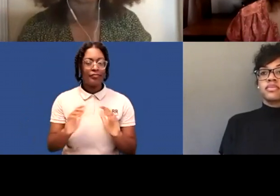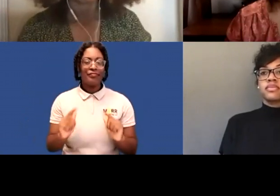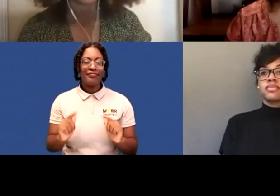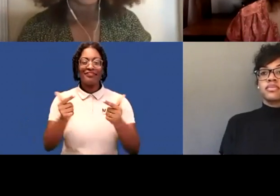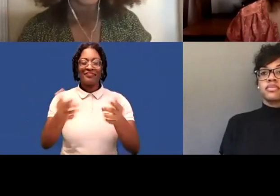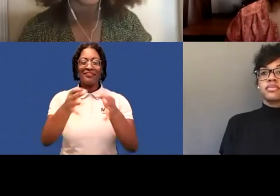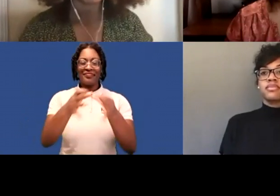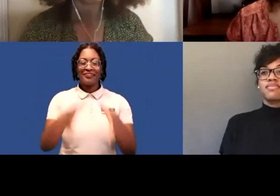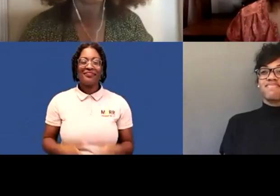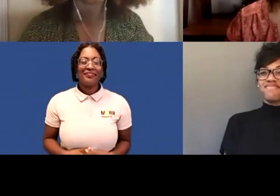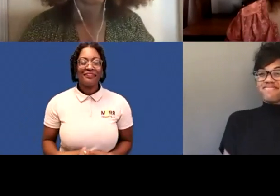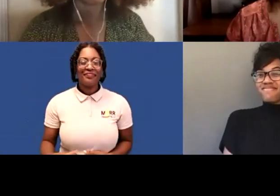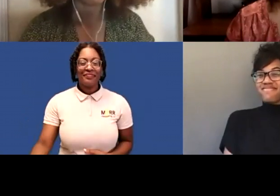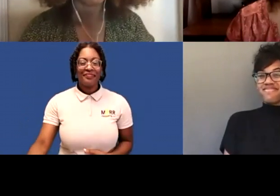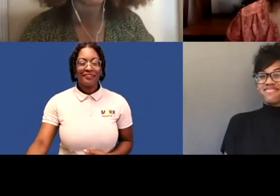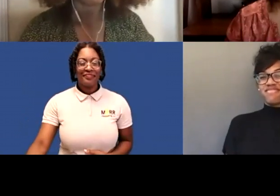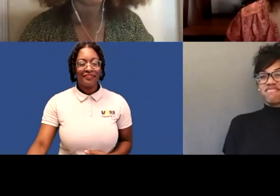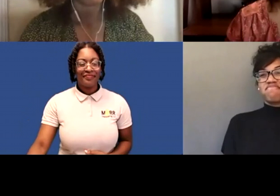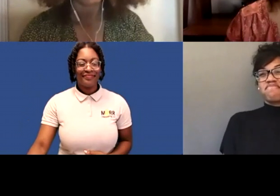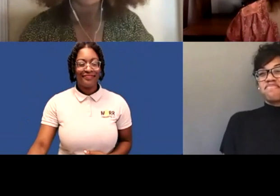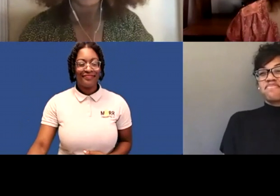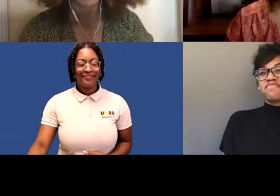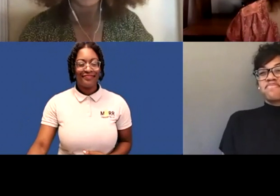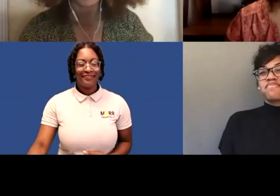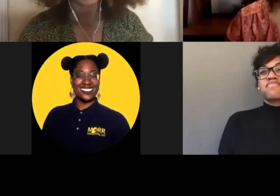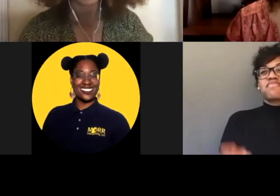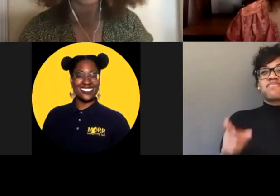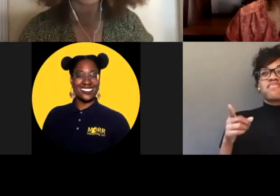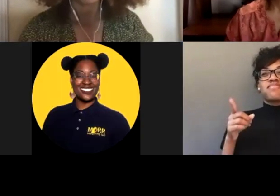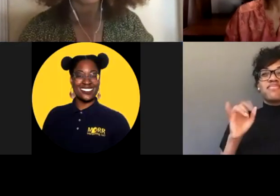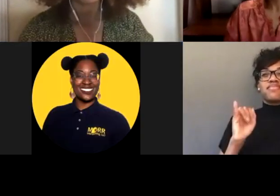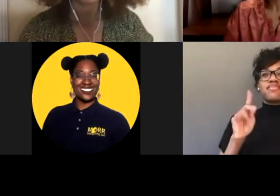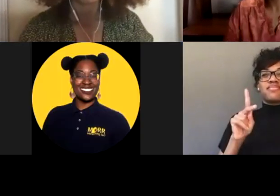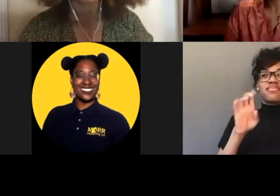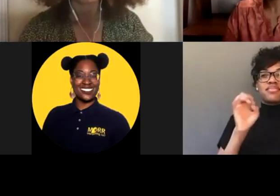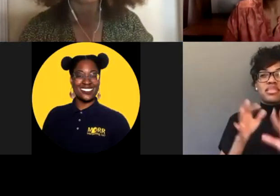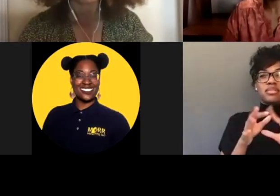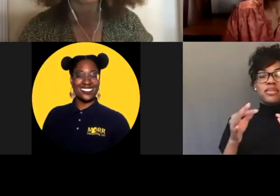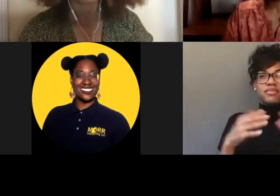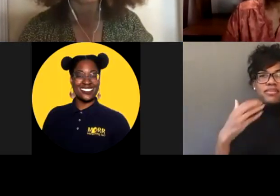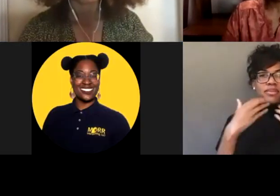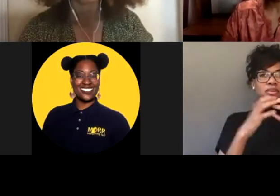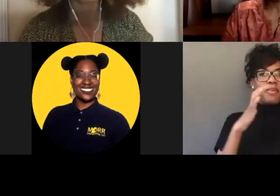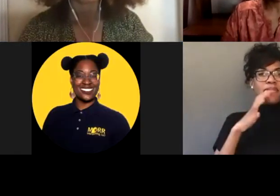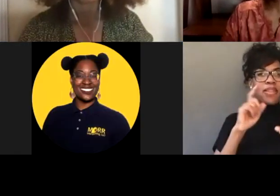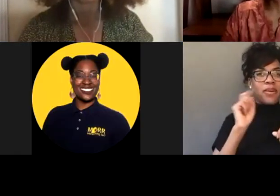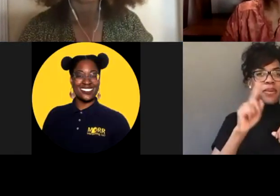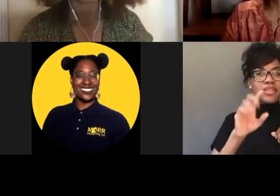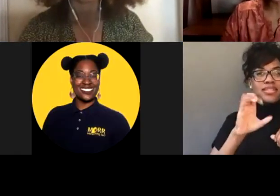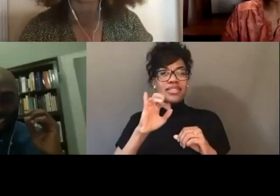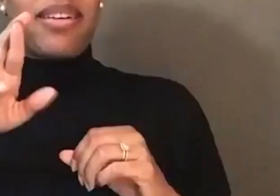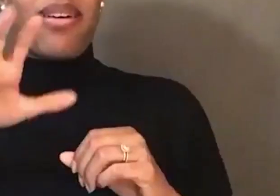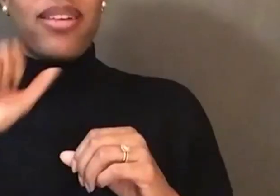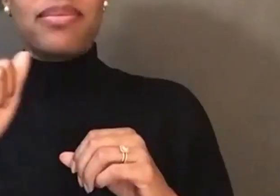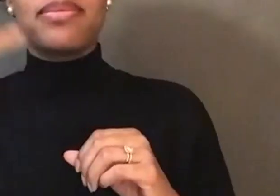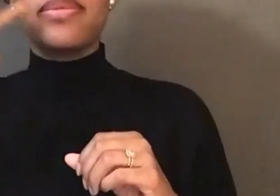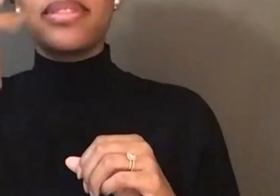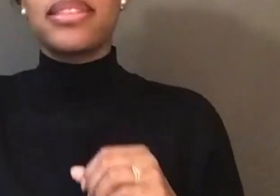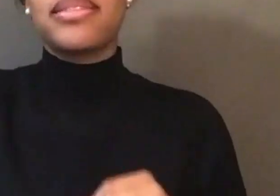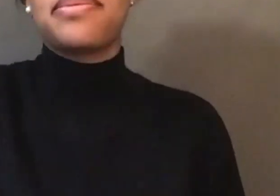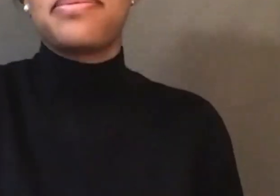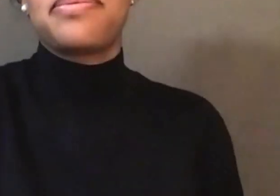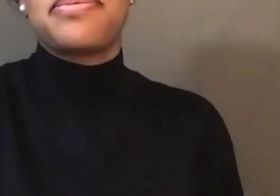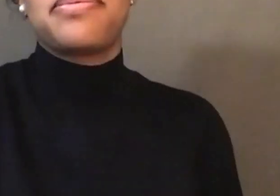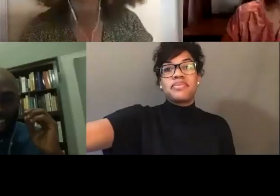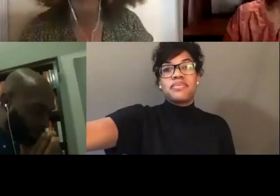Wow, thank you so much for that question, Sierra. It is there is so much activity happening in the chat that I want to respond